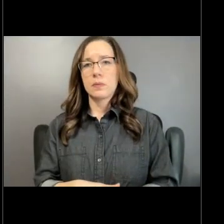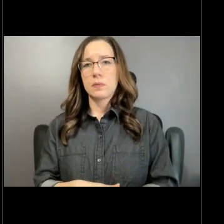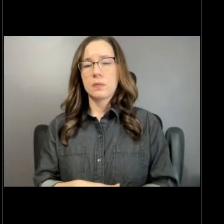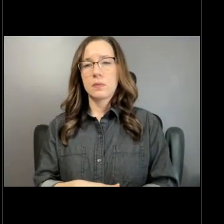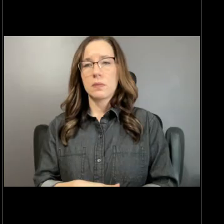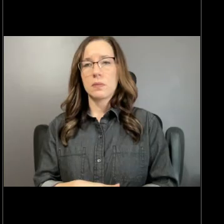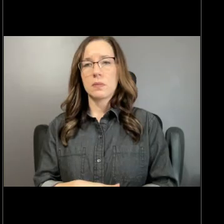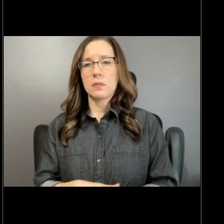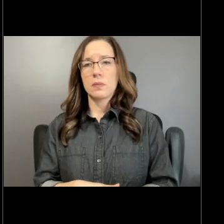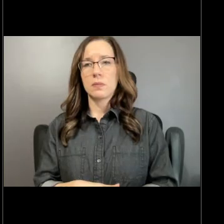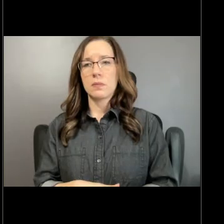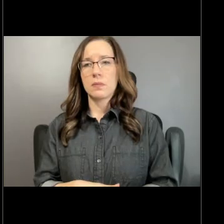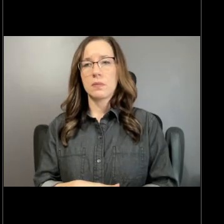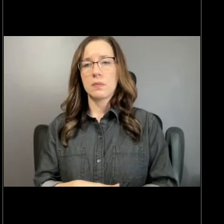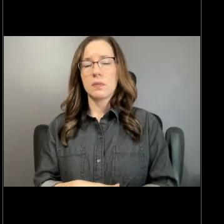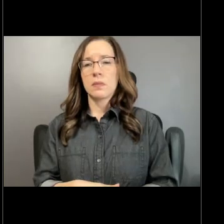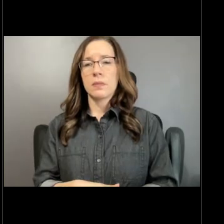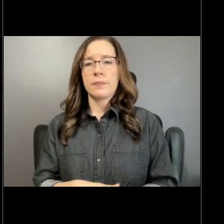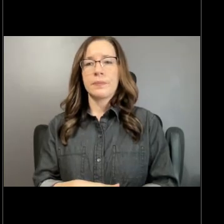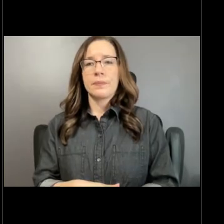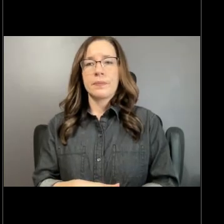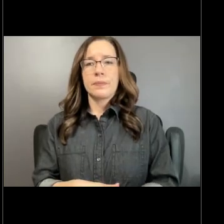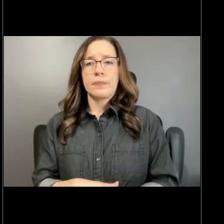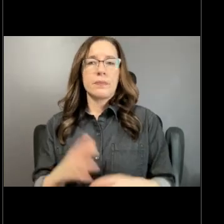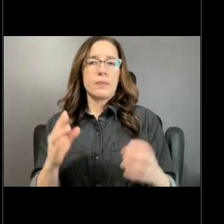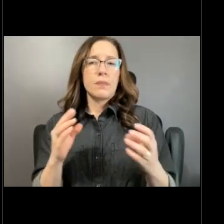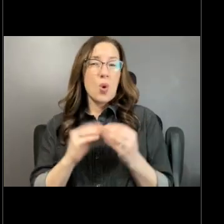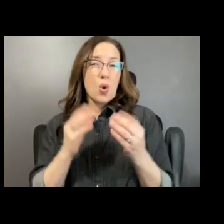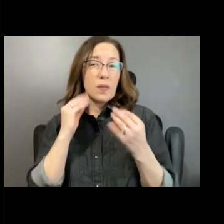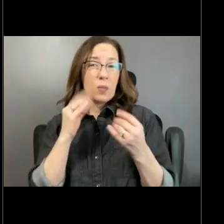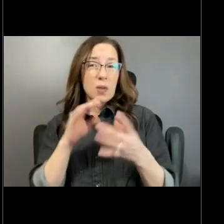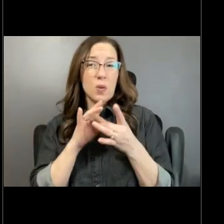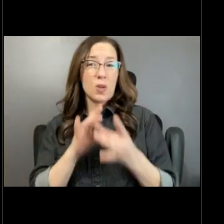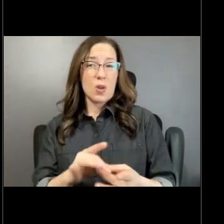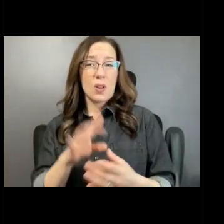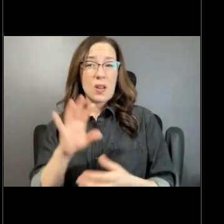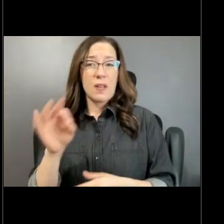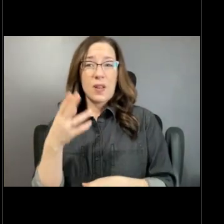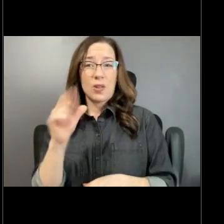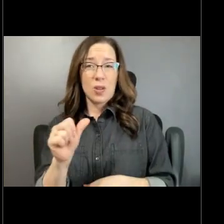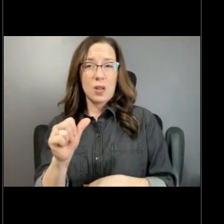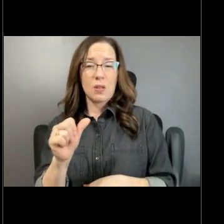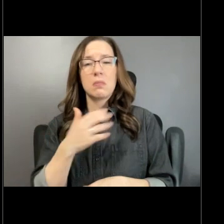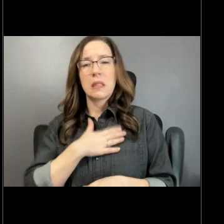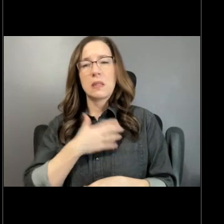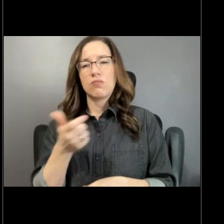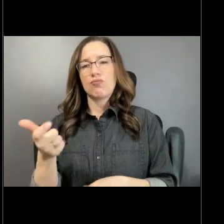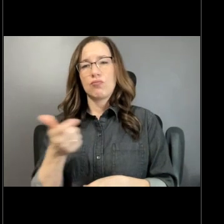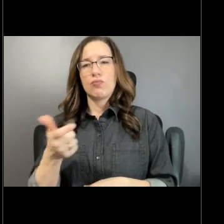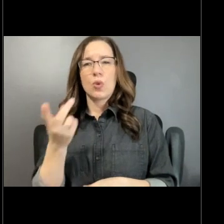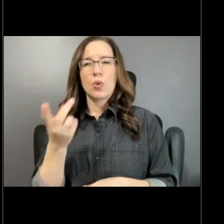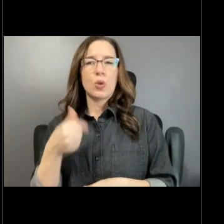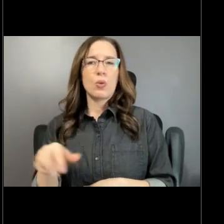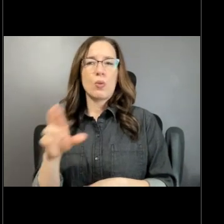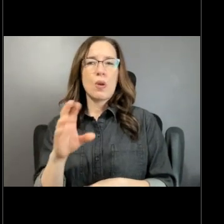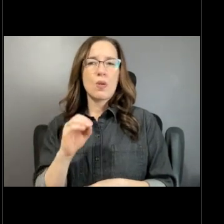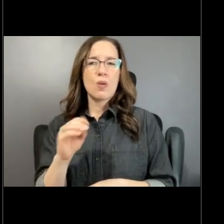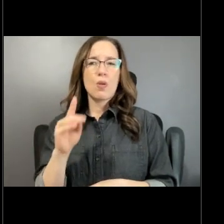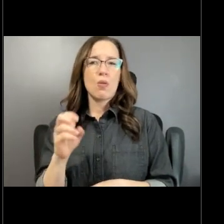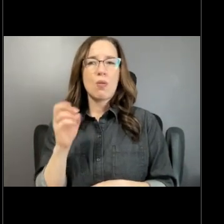For more information about the protections of the FHA, scan the QR code